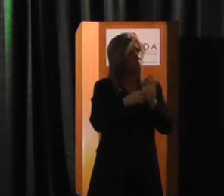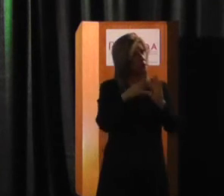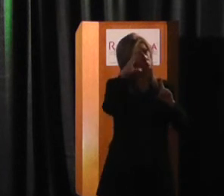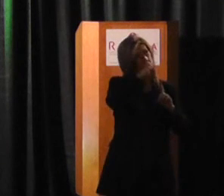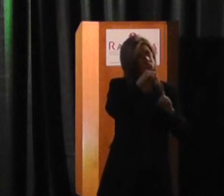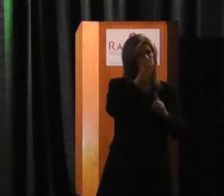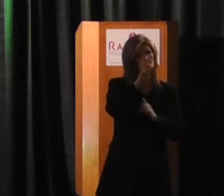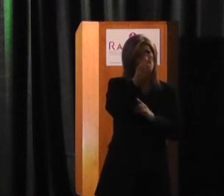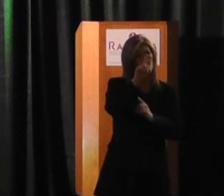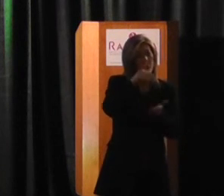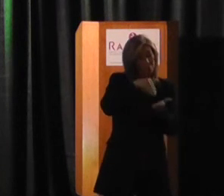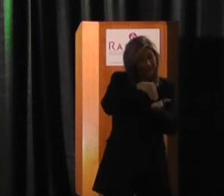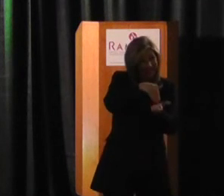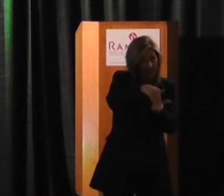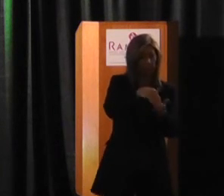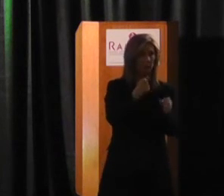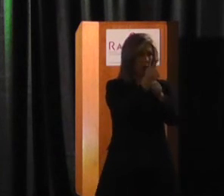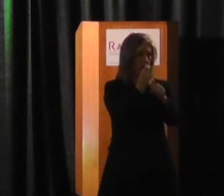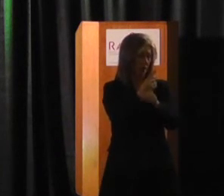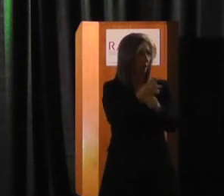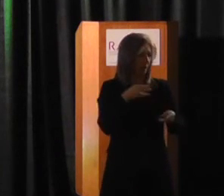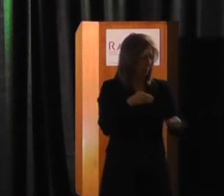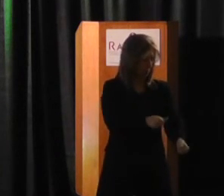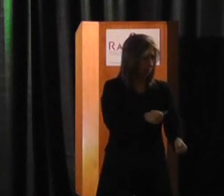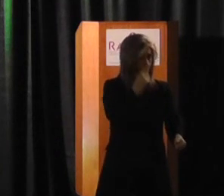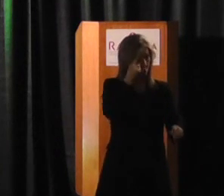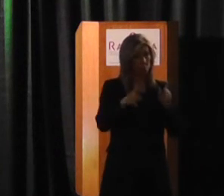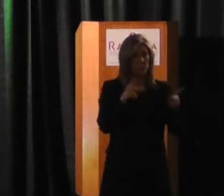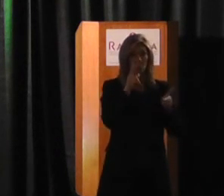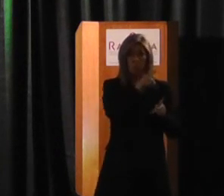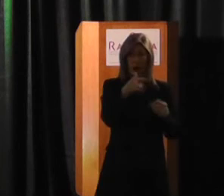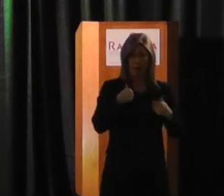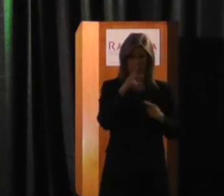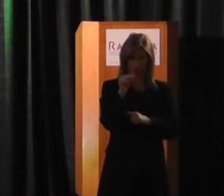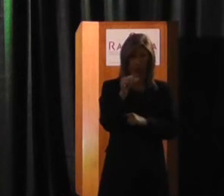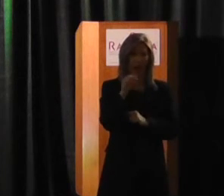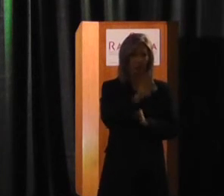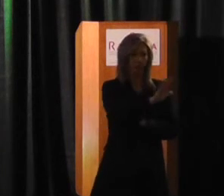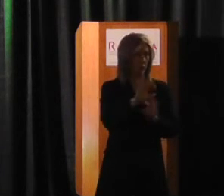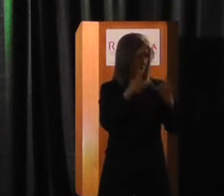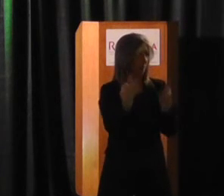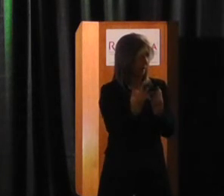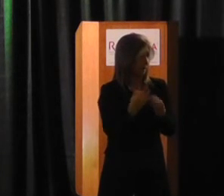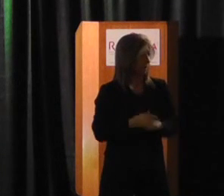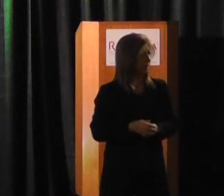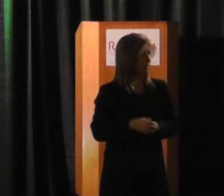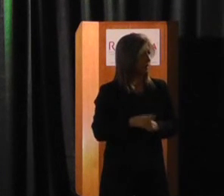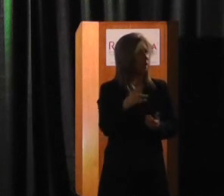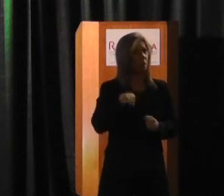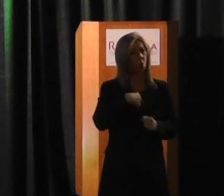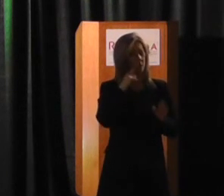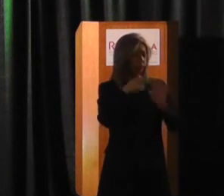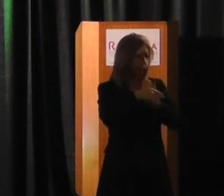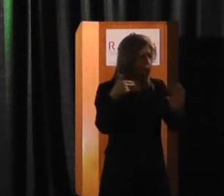is spent in this province every year by people with disabilities and their families. We aren't the stereotype that relies on handouts.